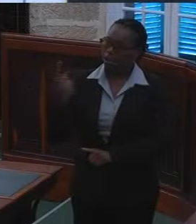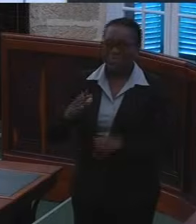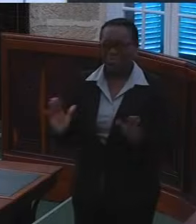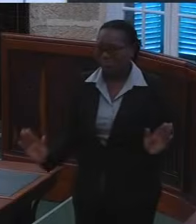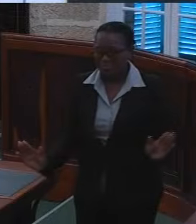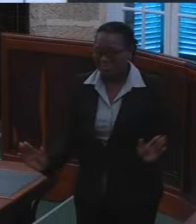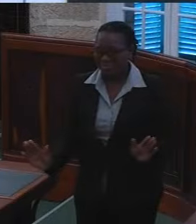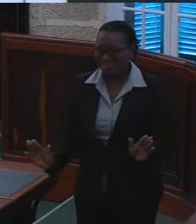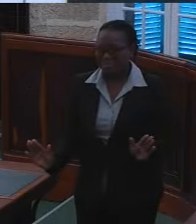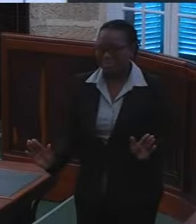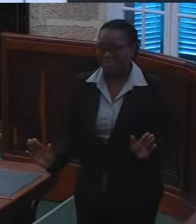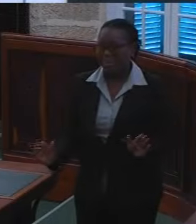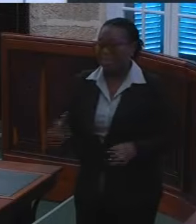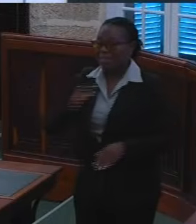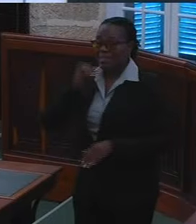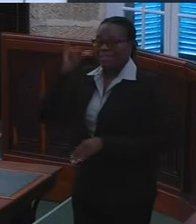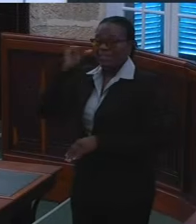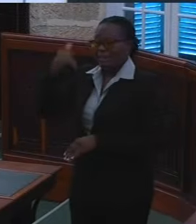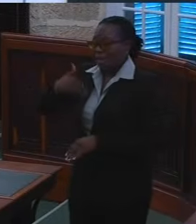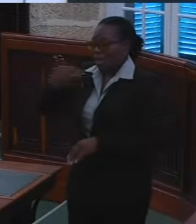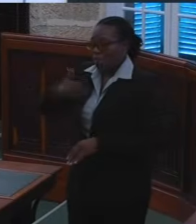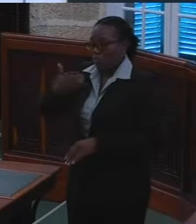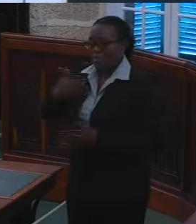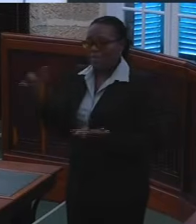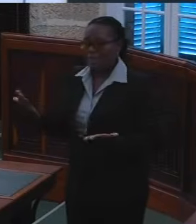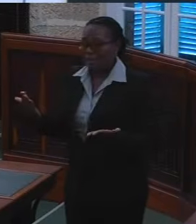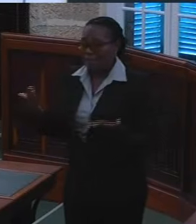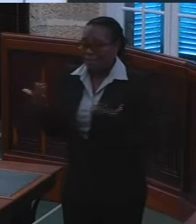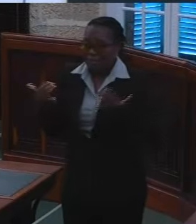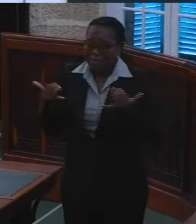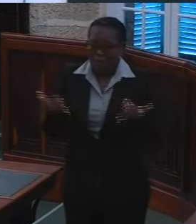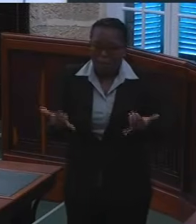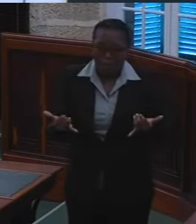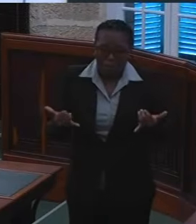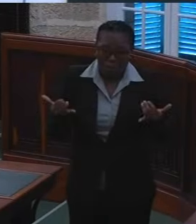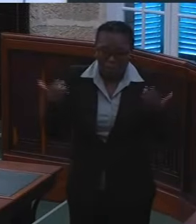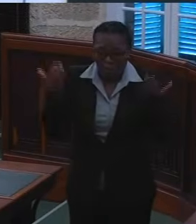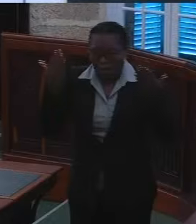man, and today I don't know.